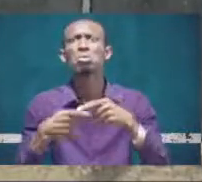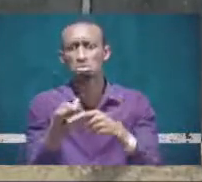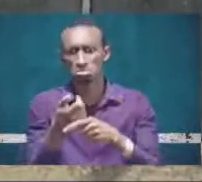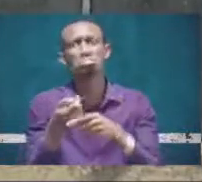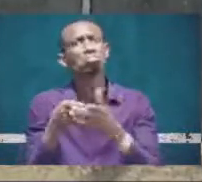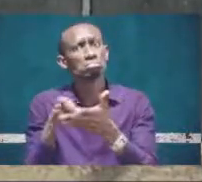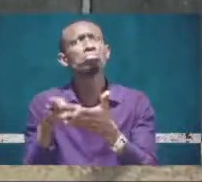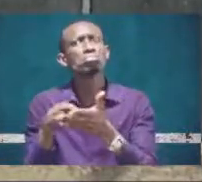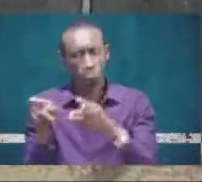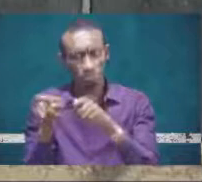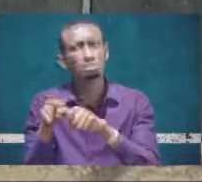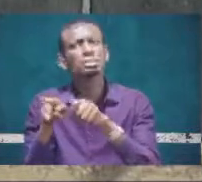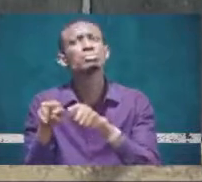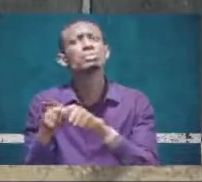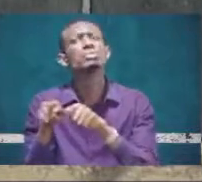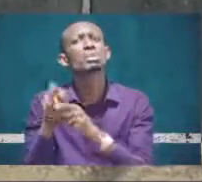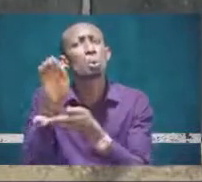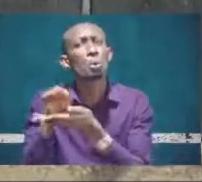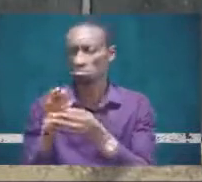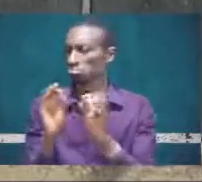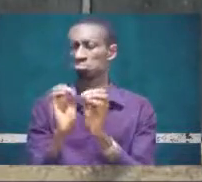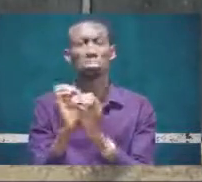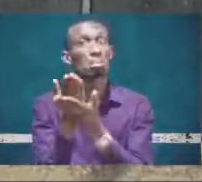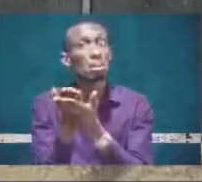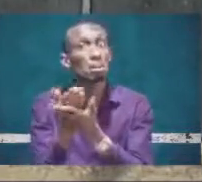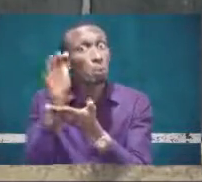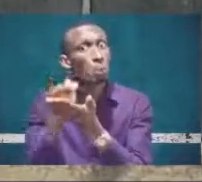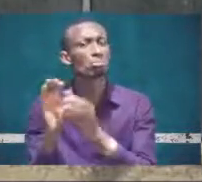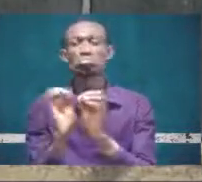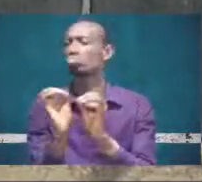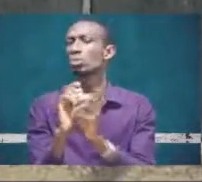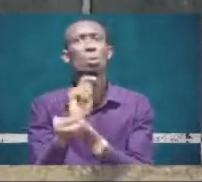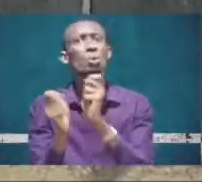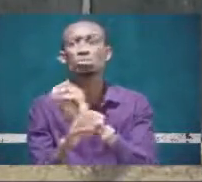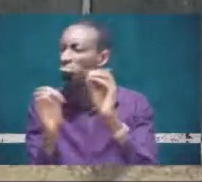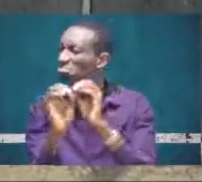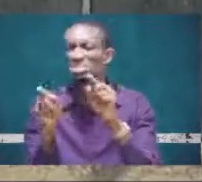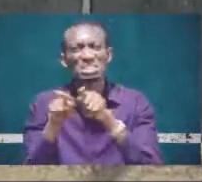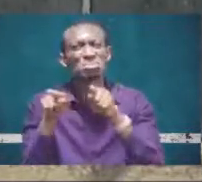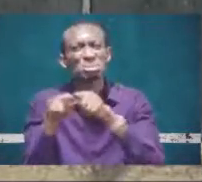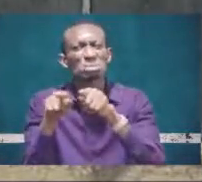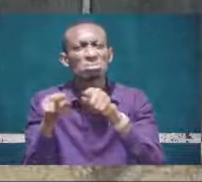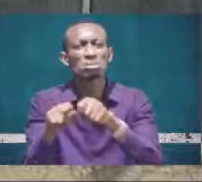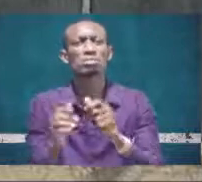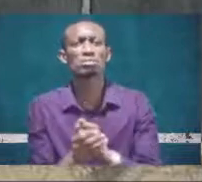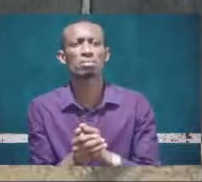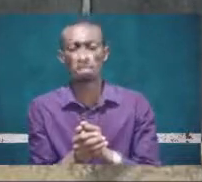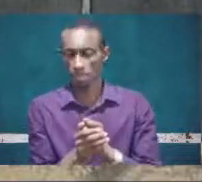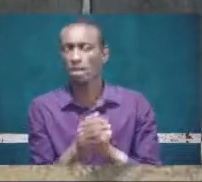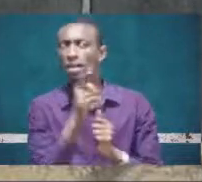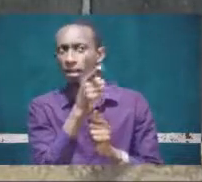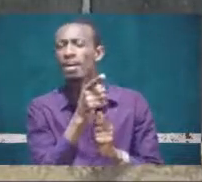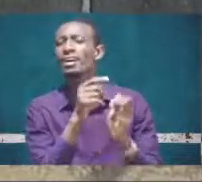necessity good. The abnormal demand curve for a necessity good. It appears in this way. At